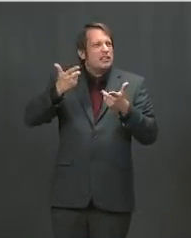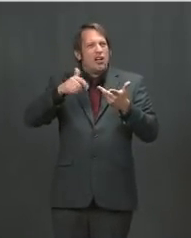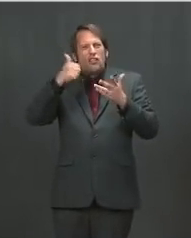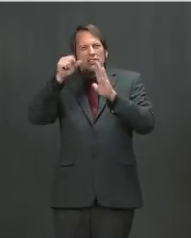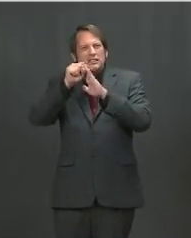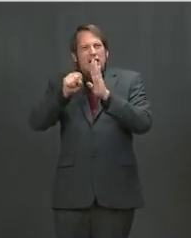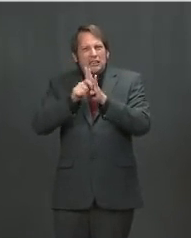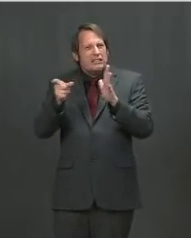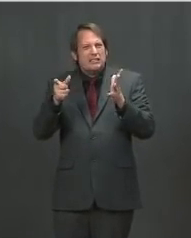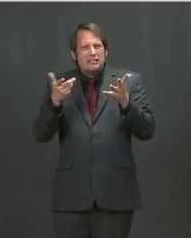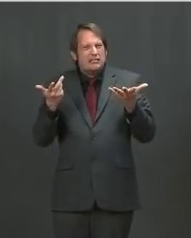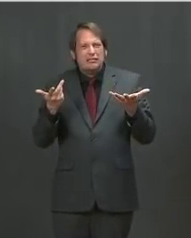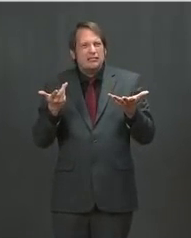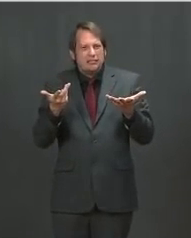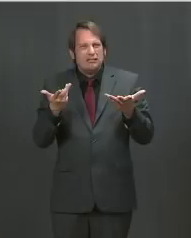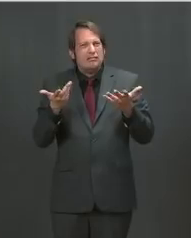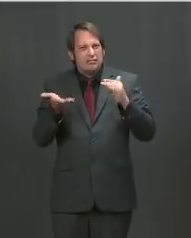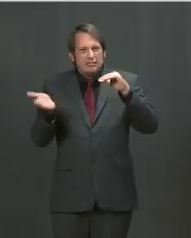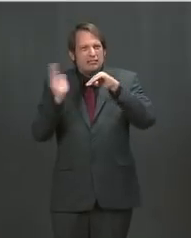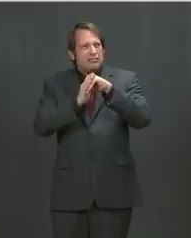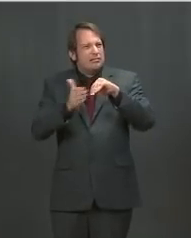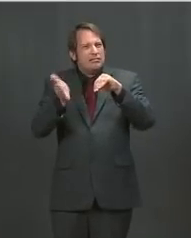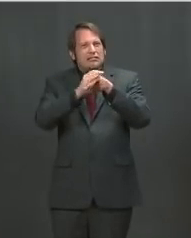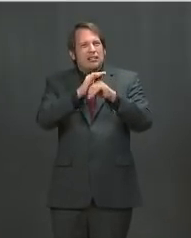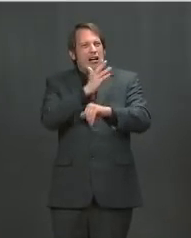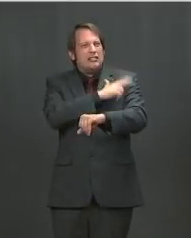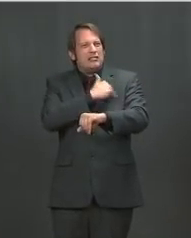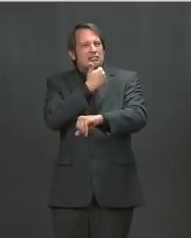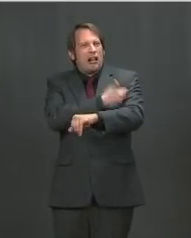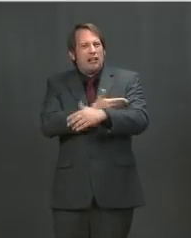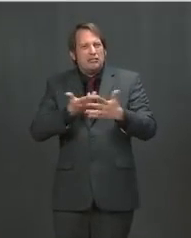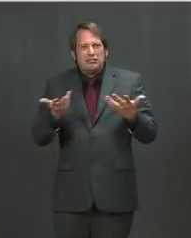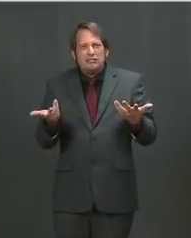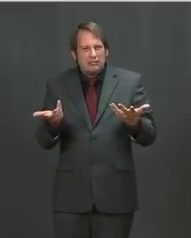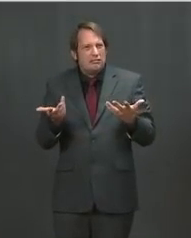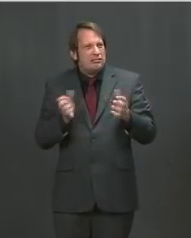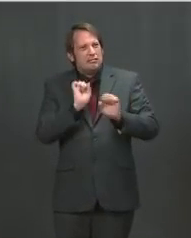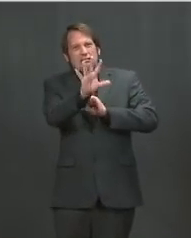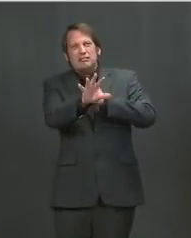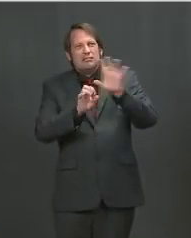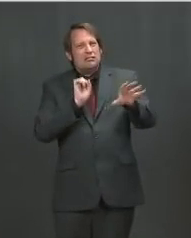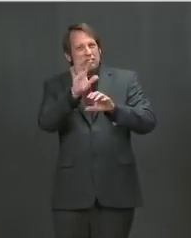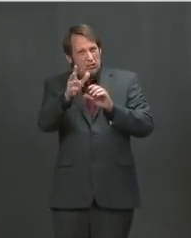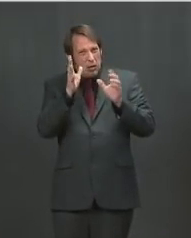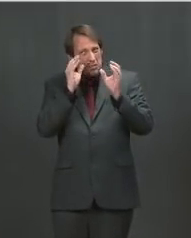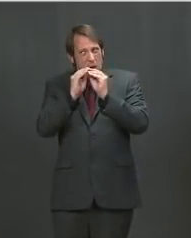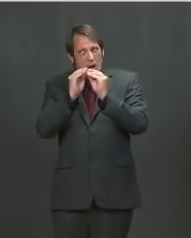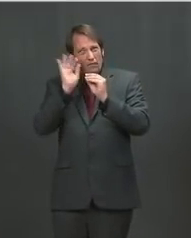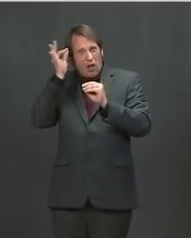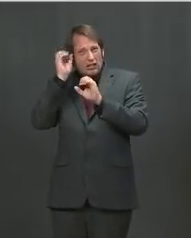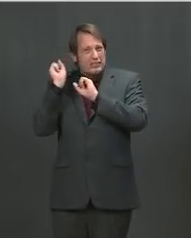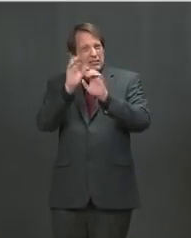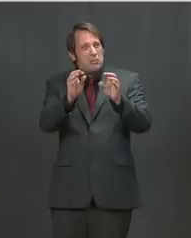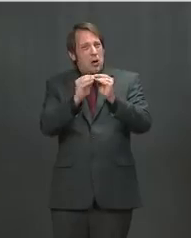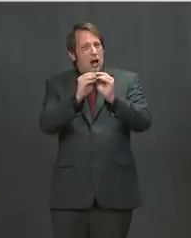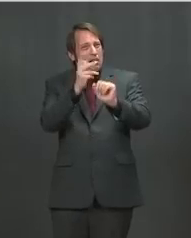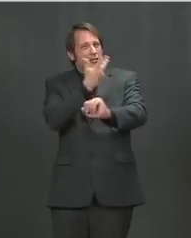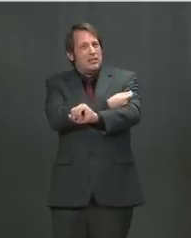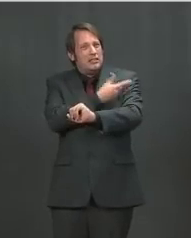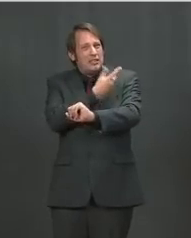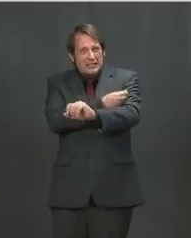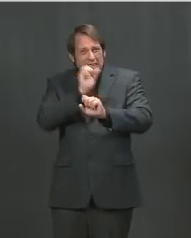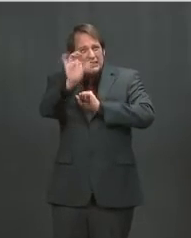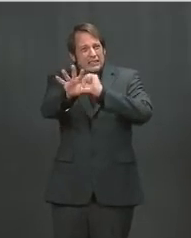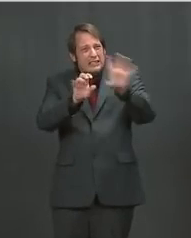a sharply rising COVID-19 curve? Well, let's talk about what we're doing in Michigan. And Dr.